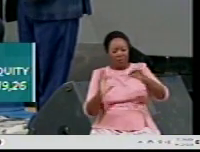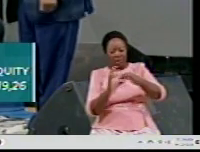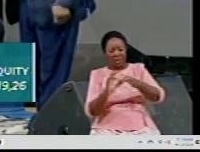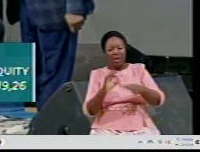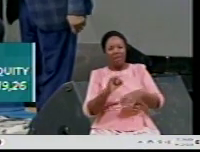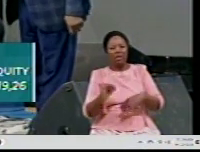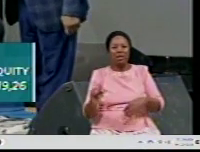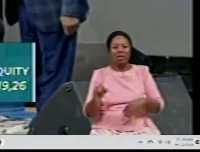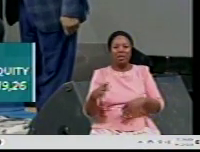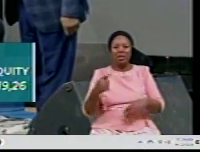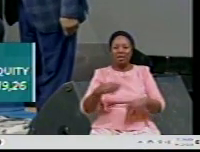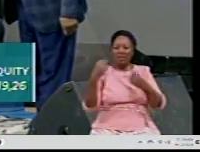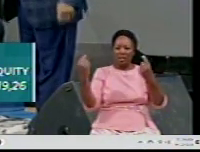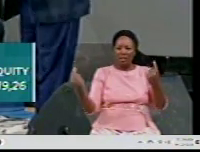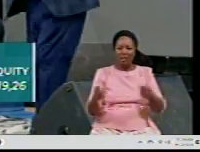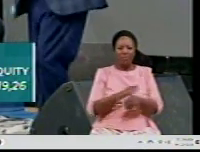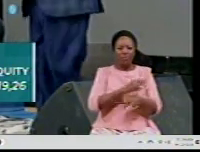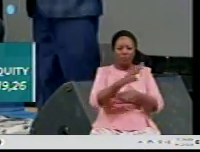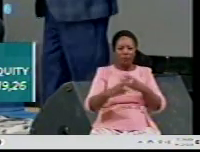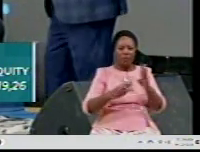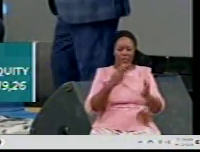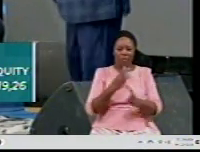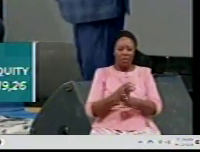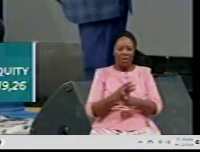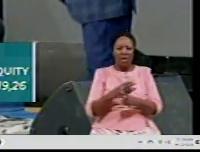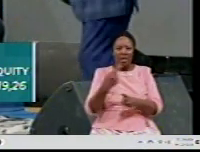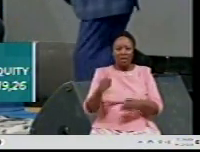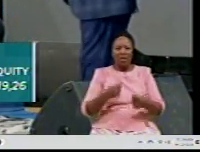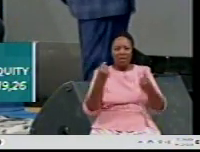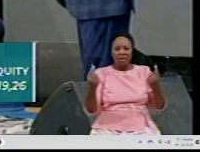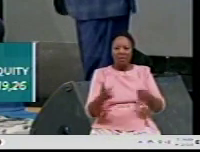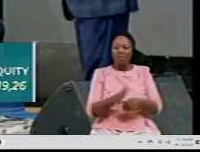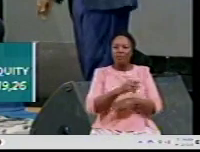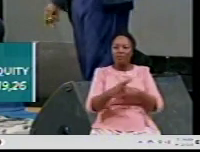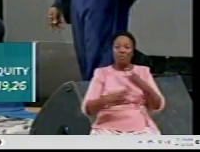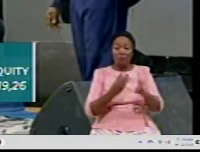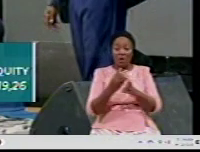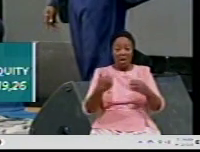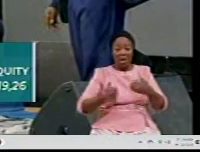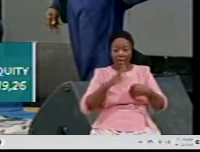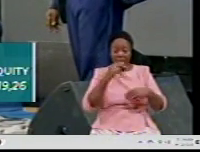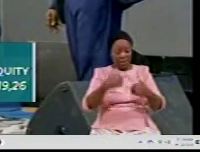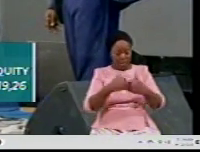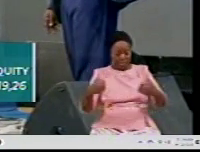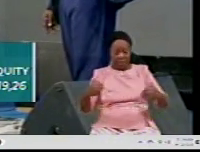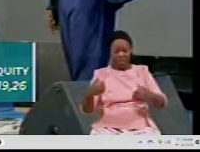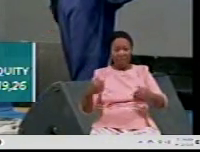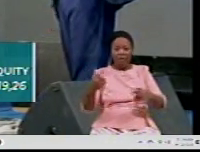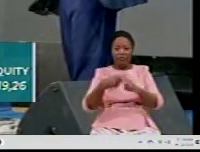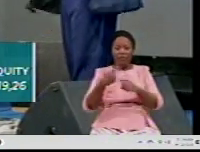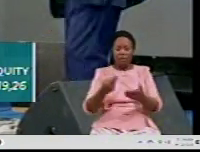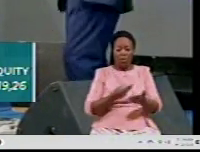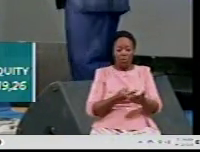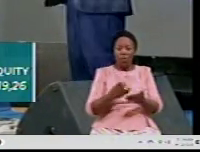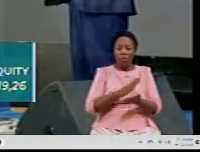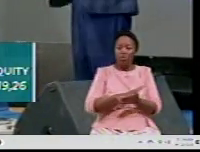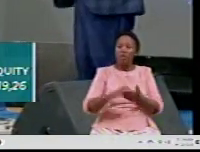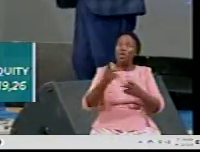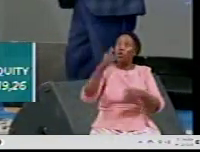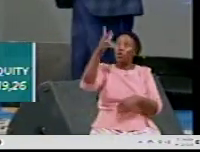the sinful world. The sinful world had been separated from the holy God of